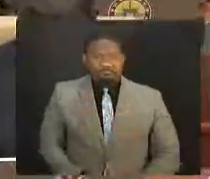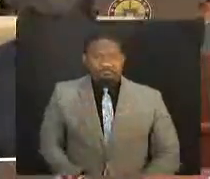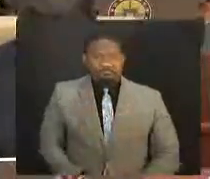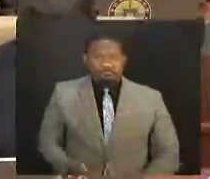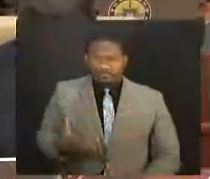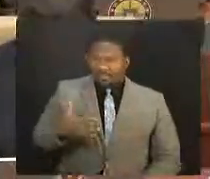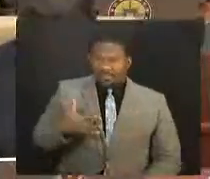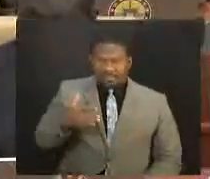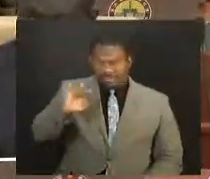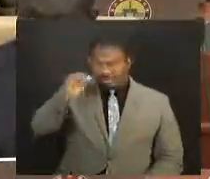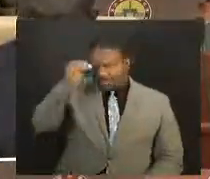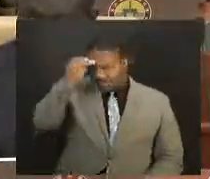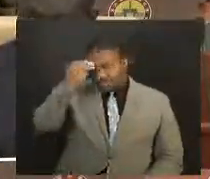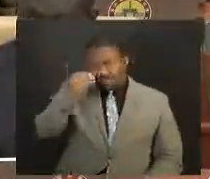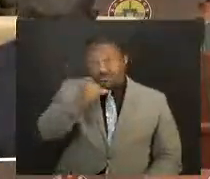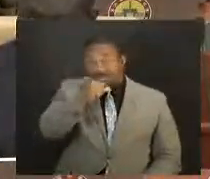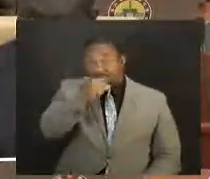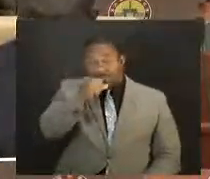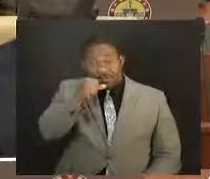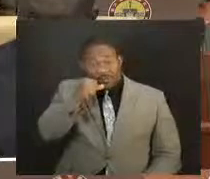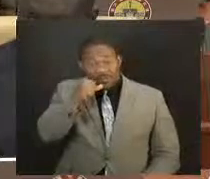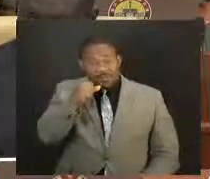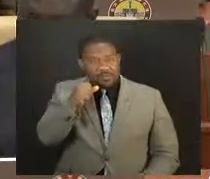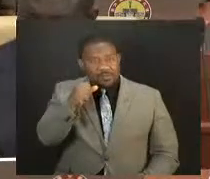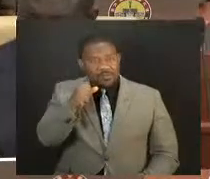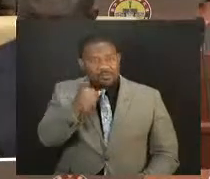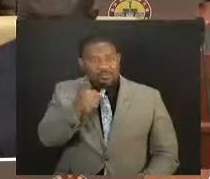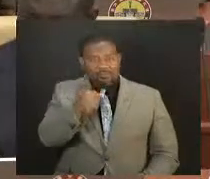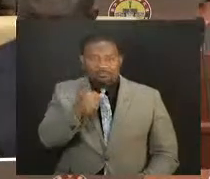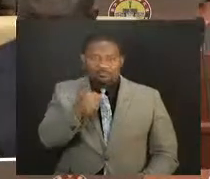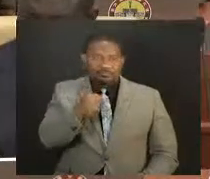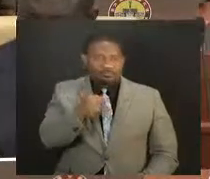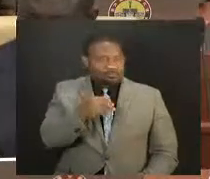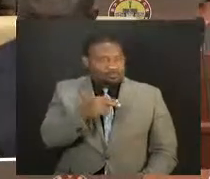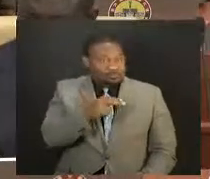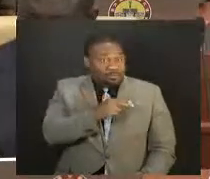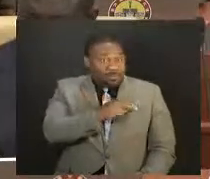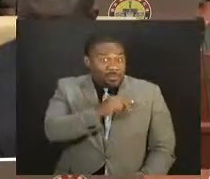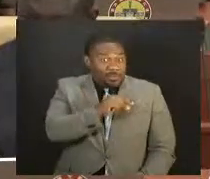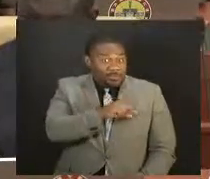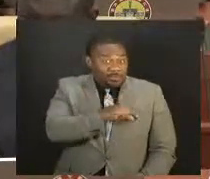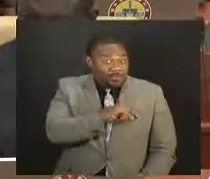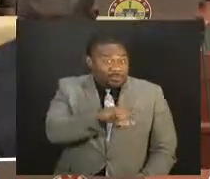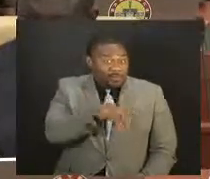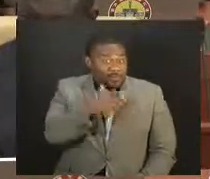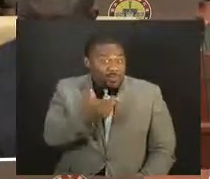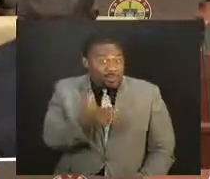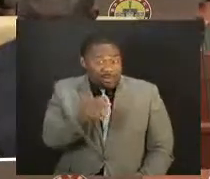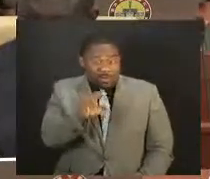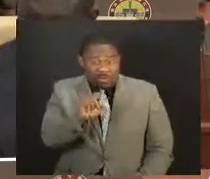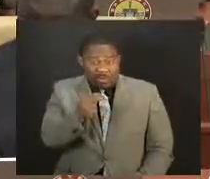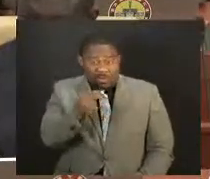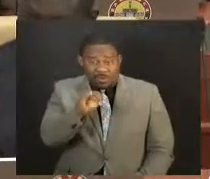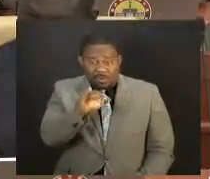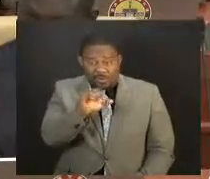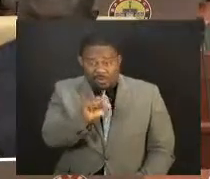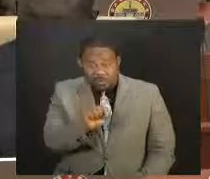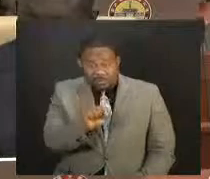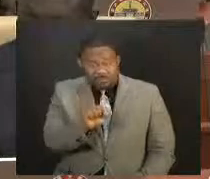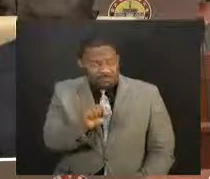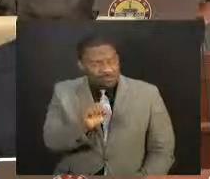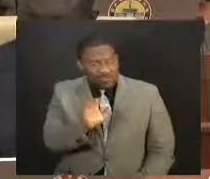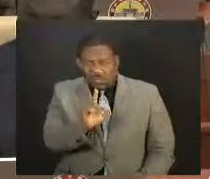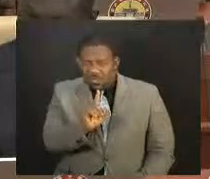of Agriculture head office or an NHIS head